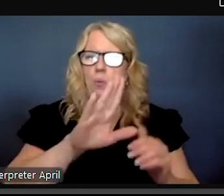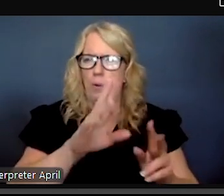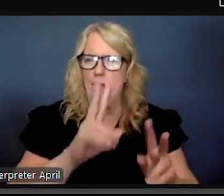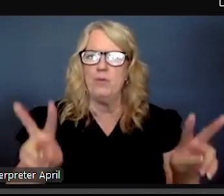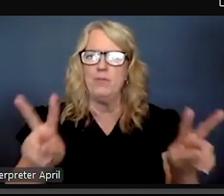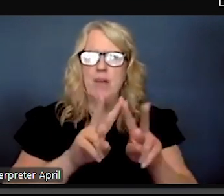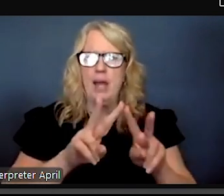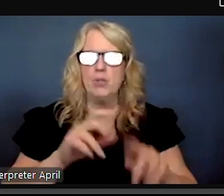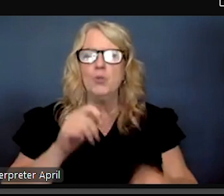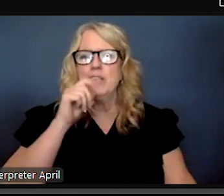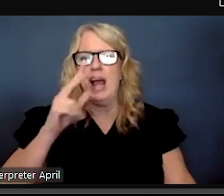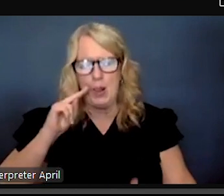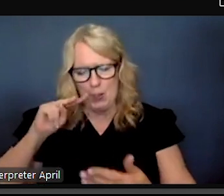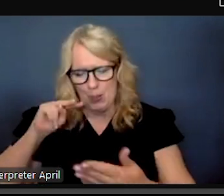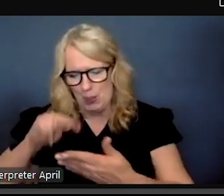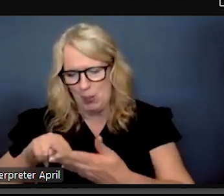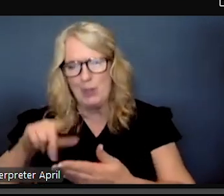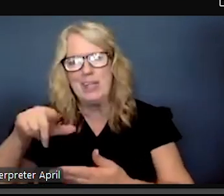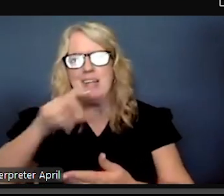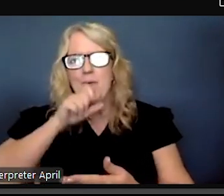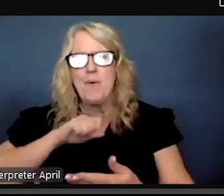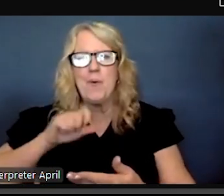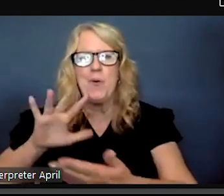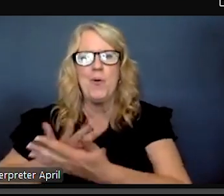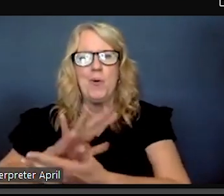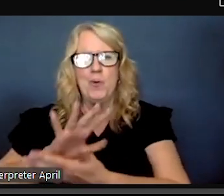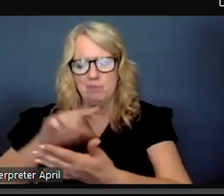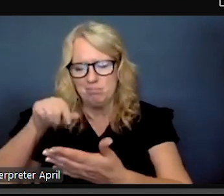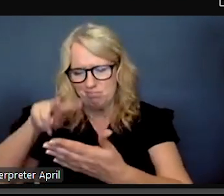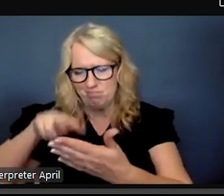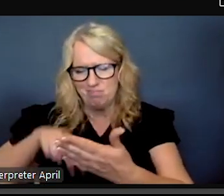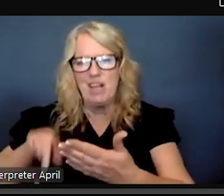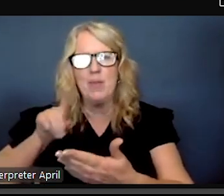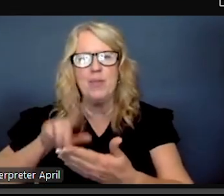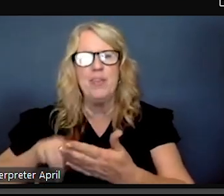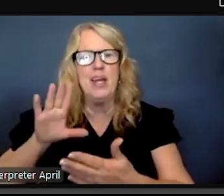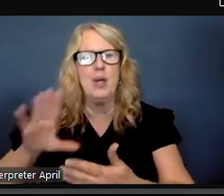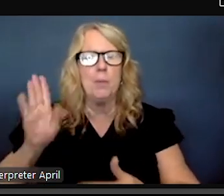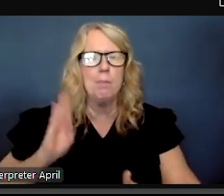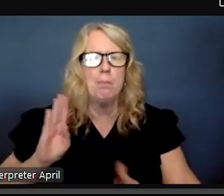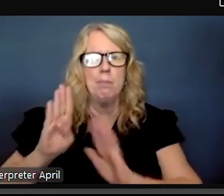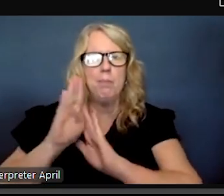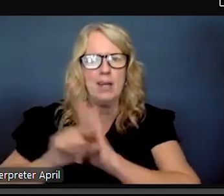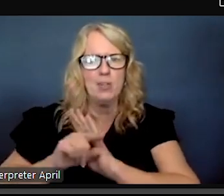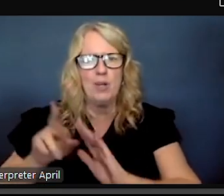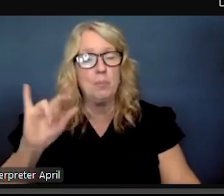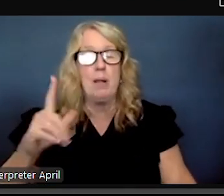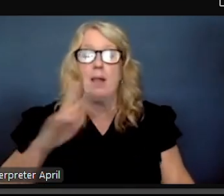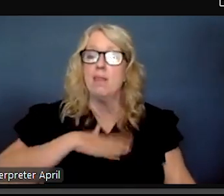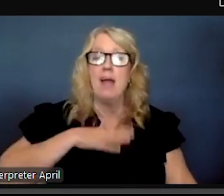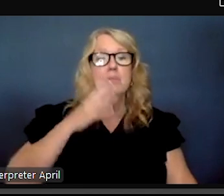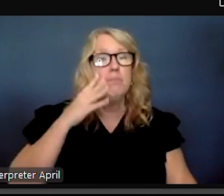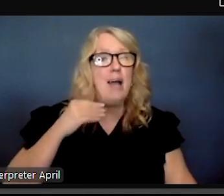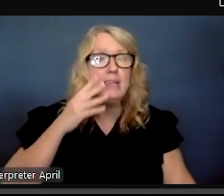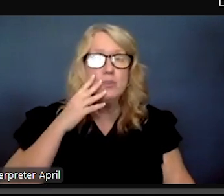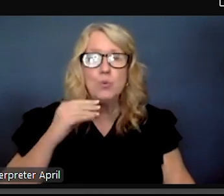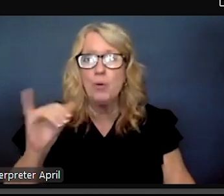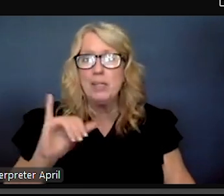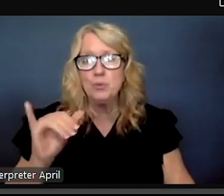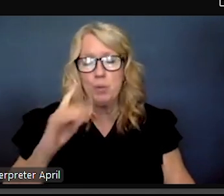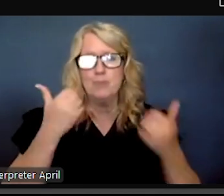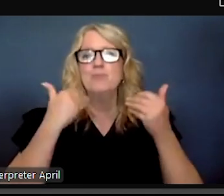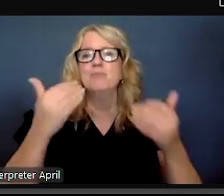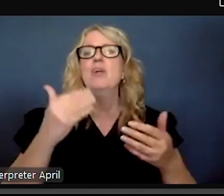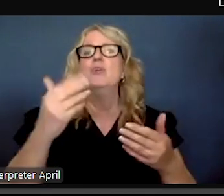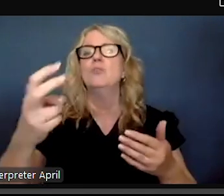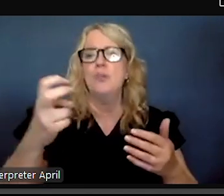is, not looking at an old rap sheet. And there's really power in that, and that's my story as well. Um, Go ahead, jump ahead